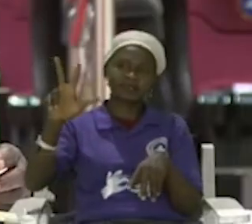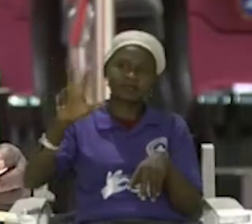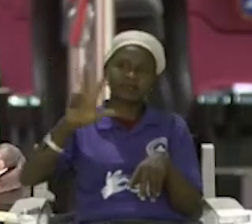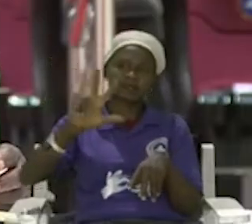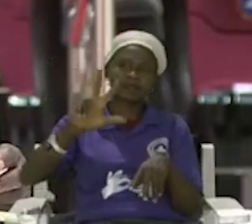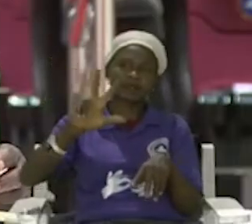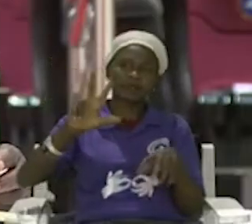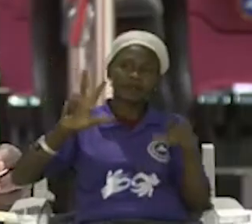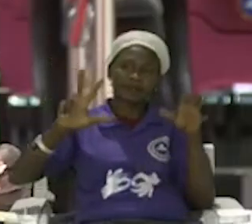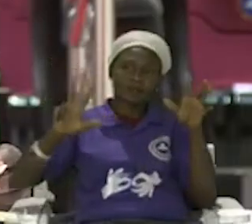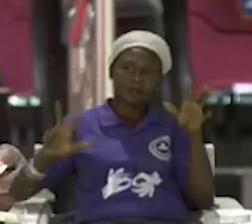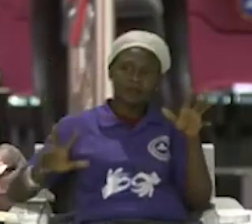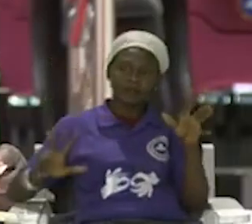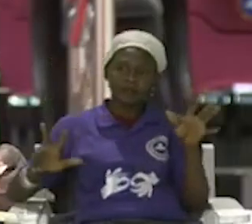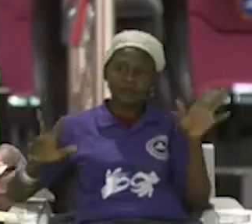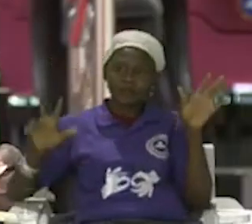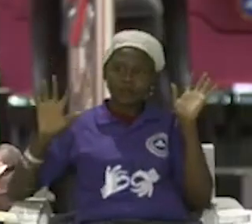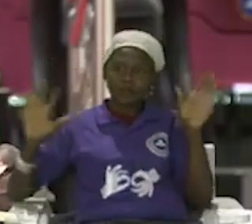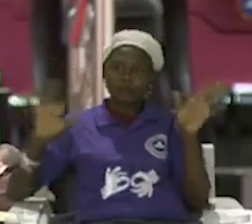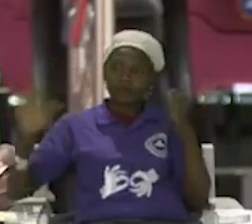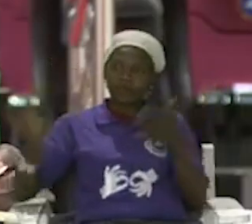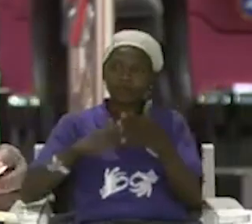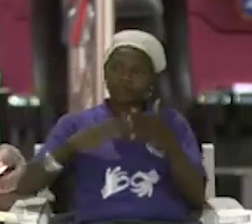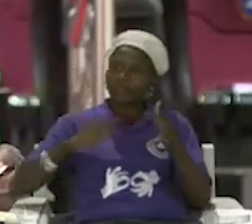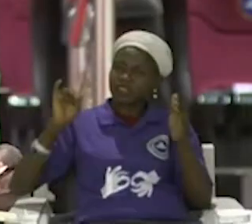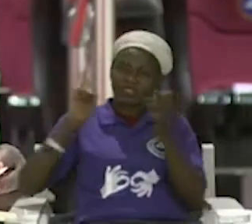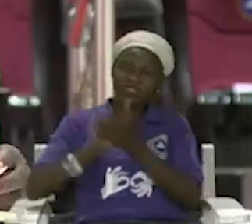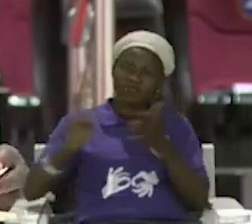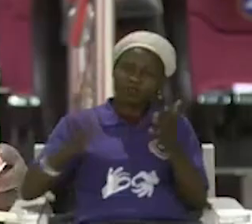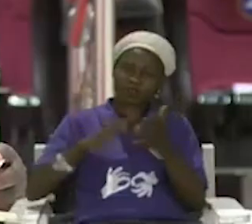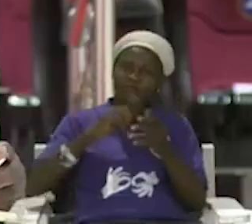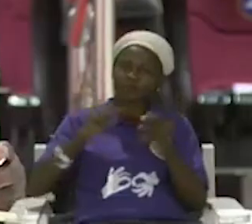Fantastic choir. That choir was great.